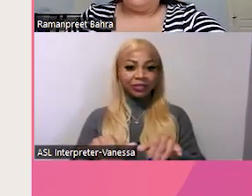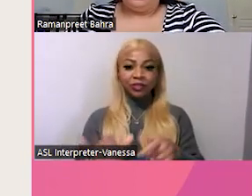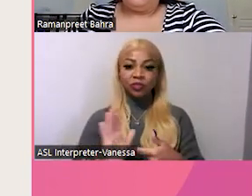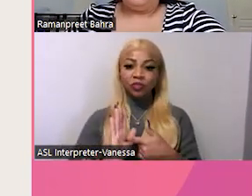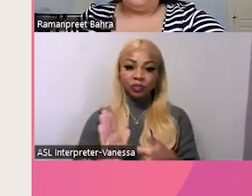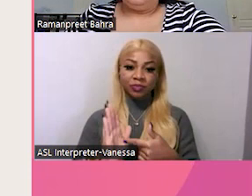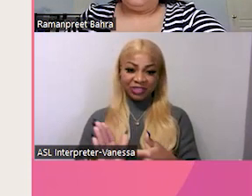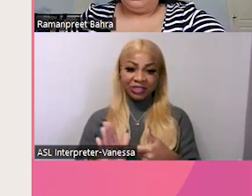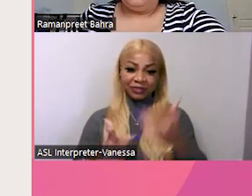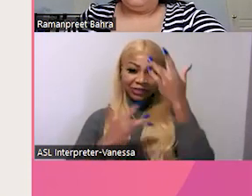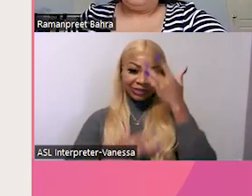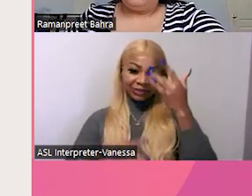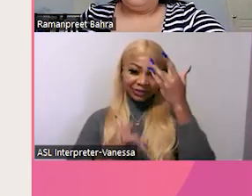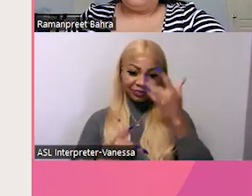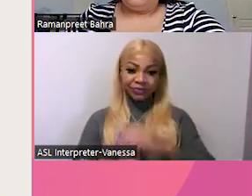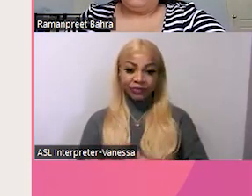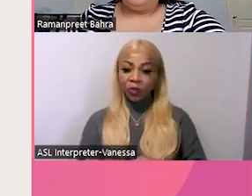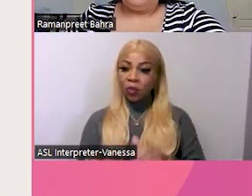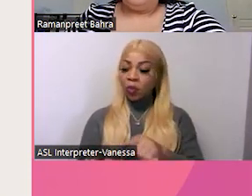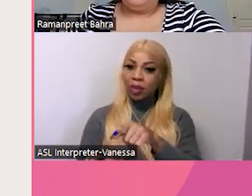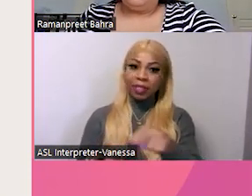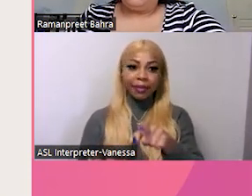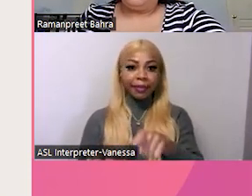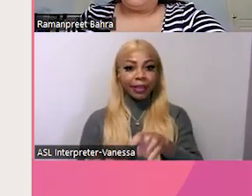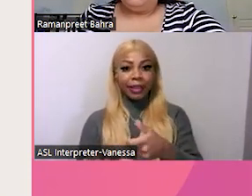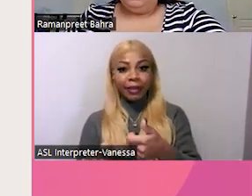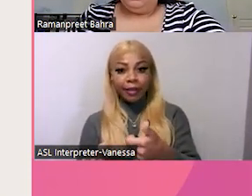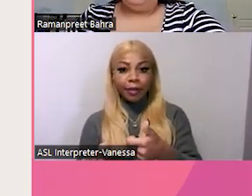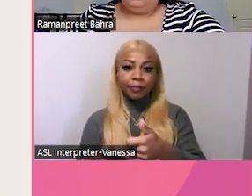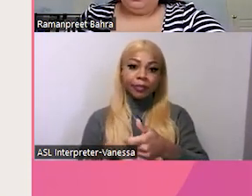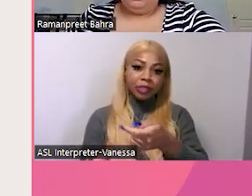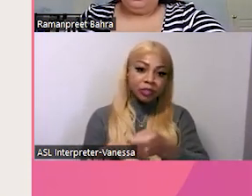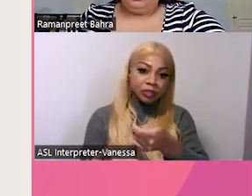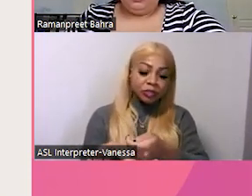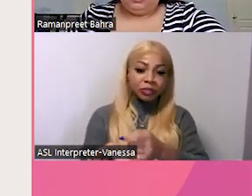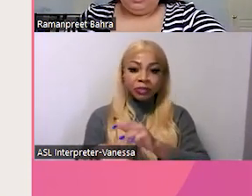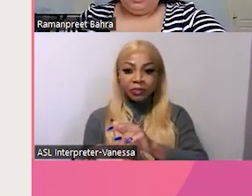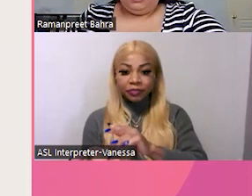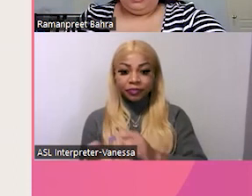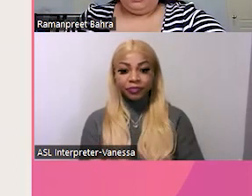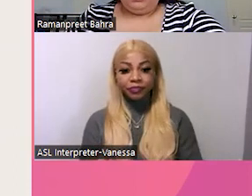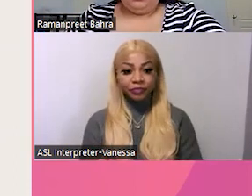as diseased, in need of cure, in need of treatment.